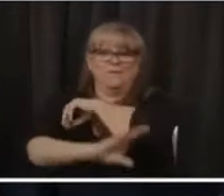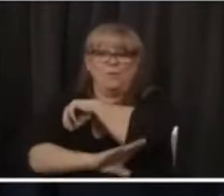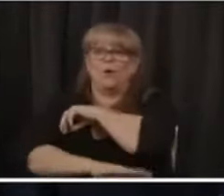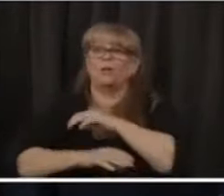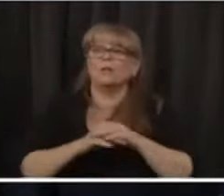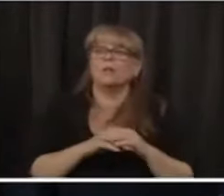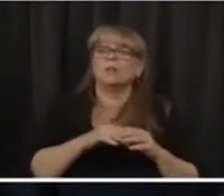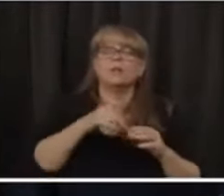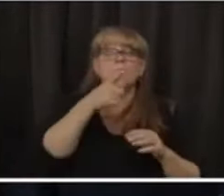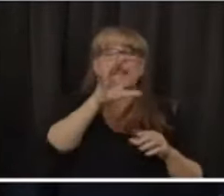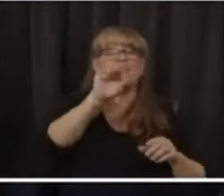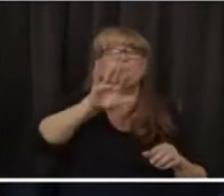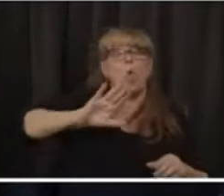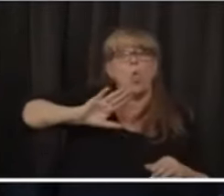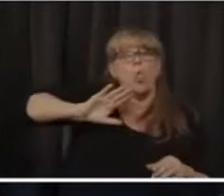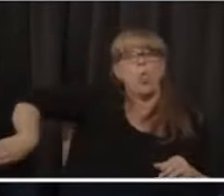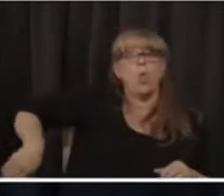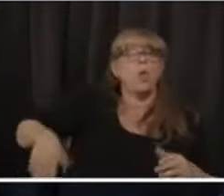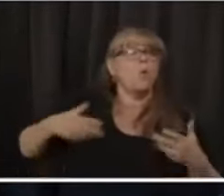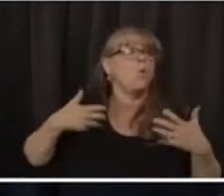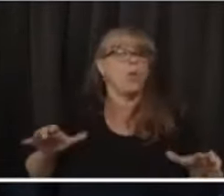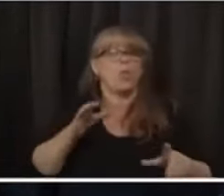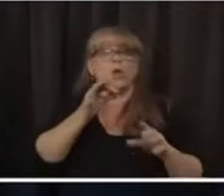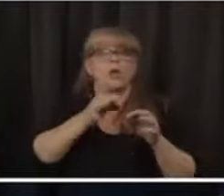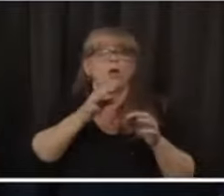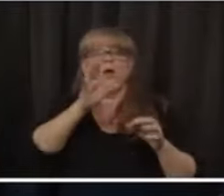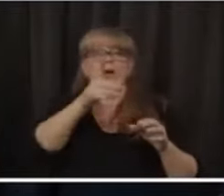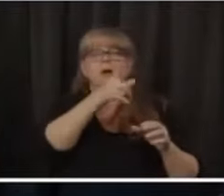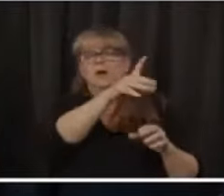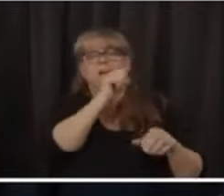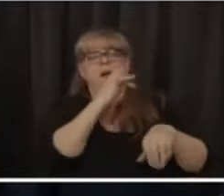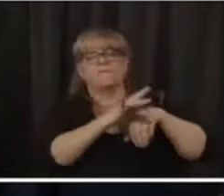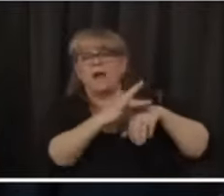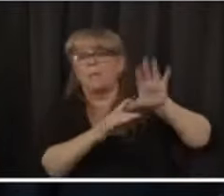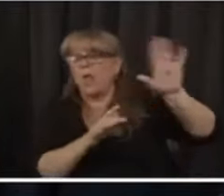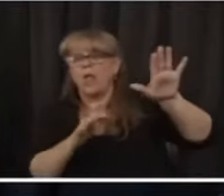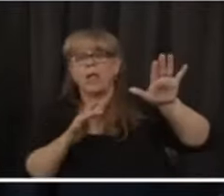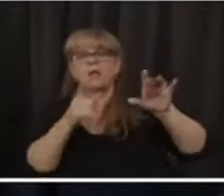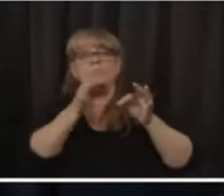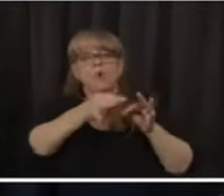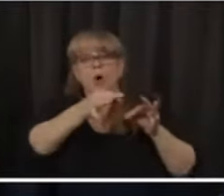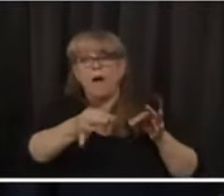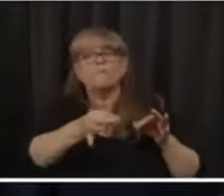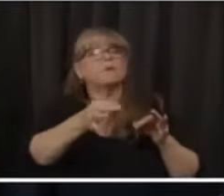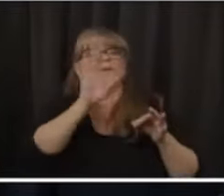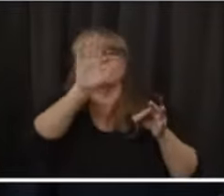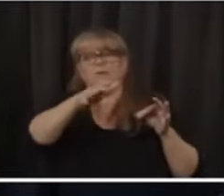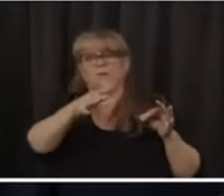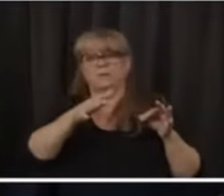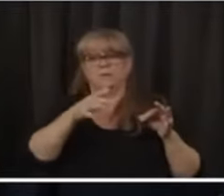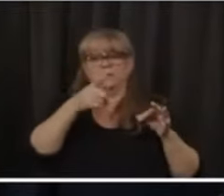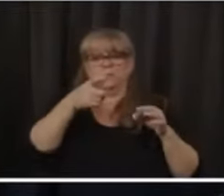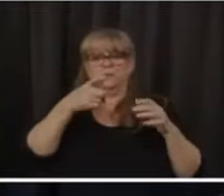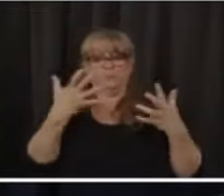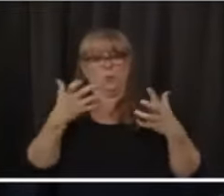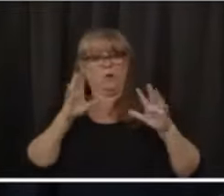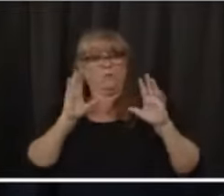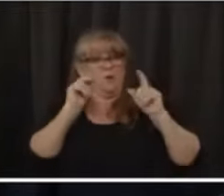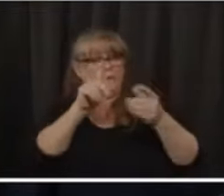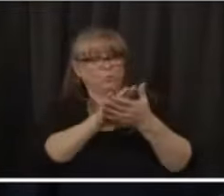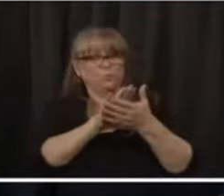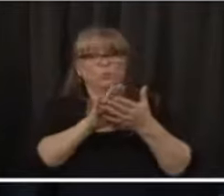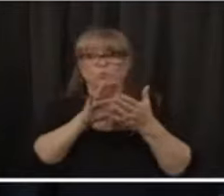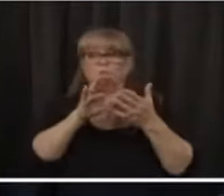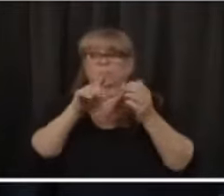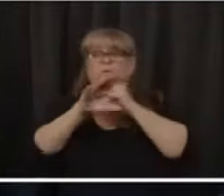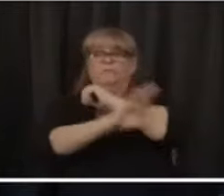there's more availability, or for those students looking to return to campus in the fall, now's the chance to get vaccinated. If you don't live near one of the